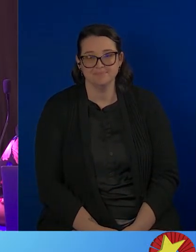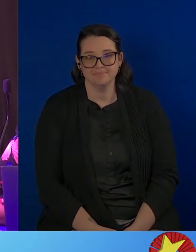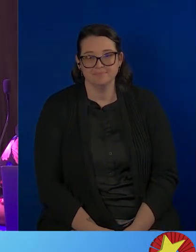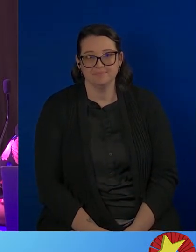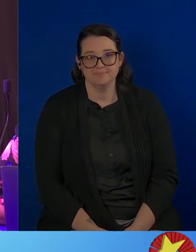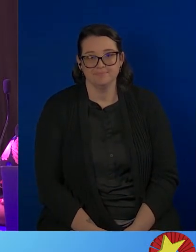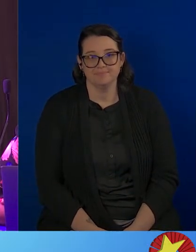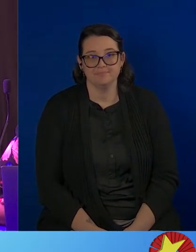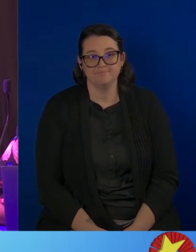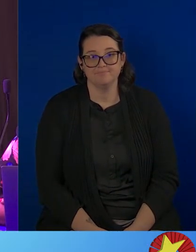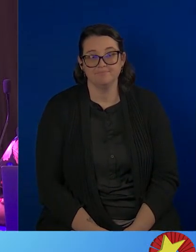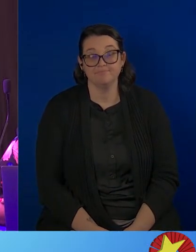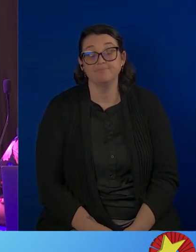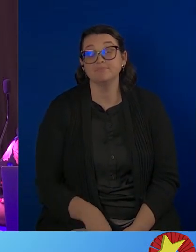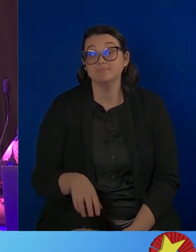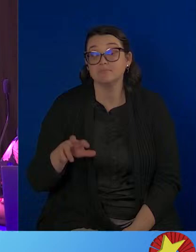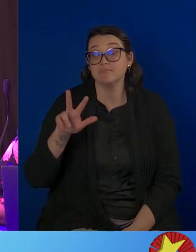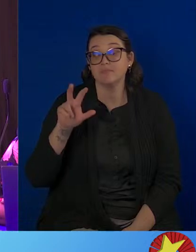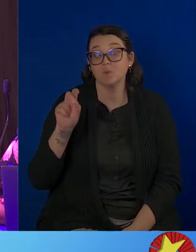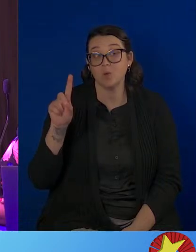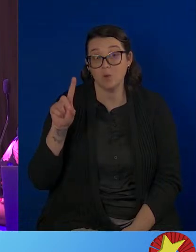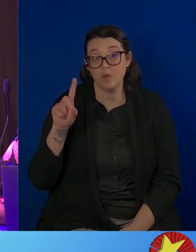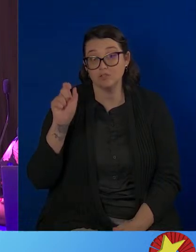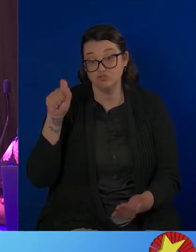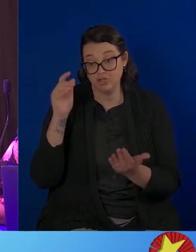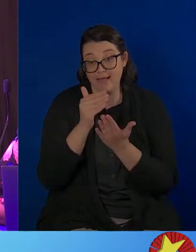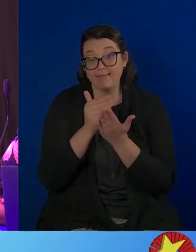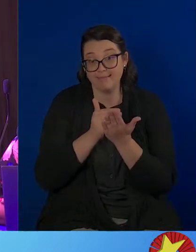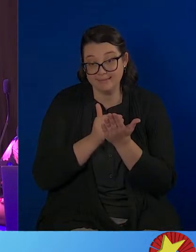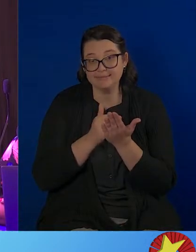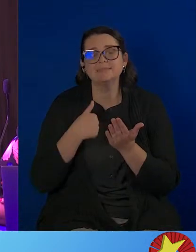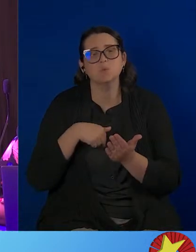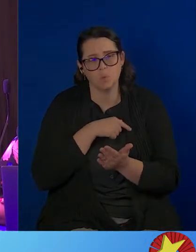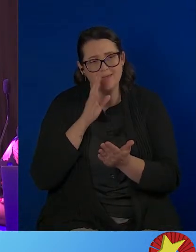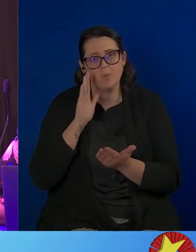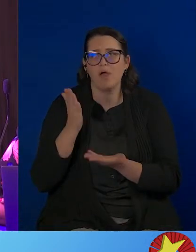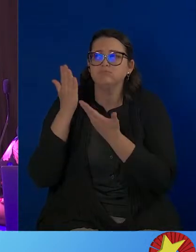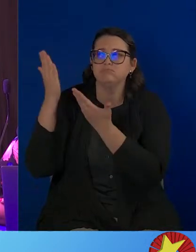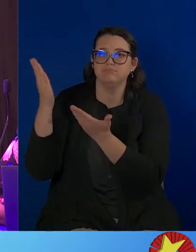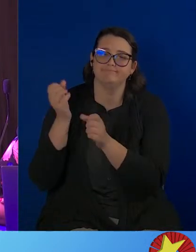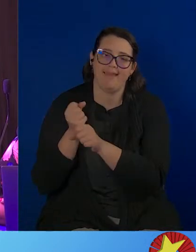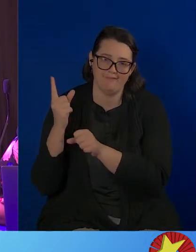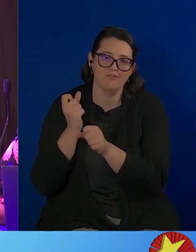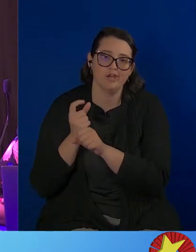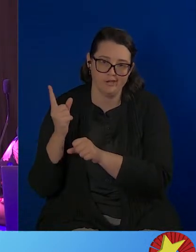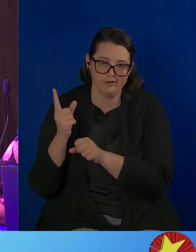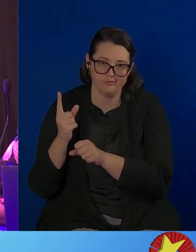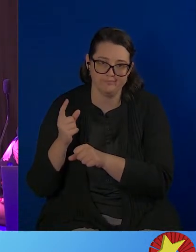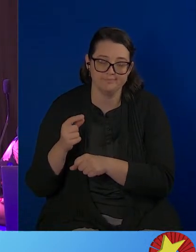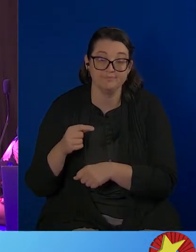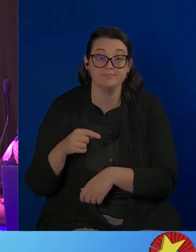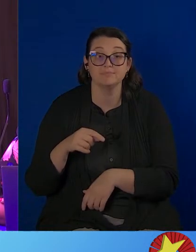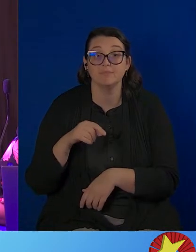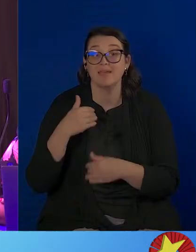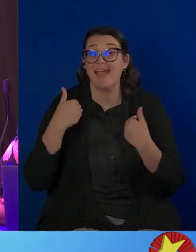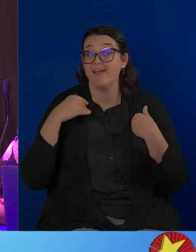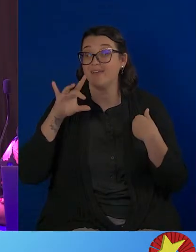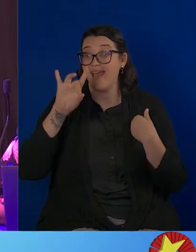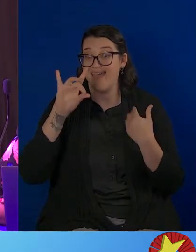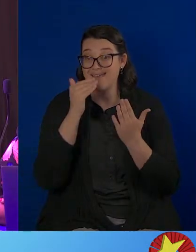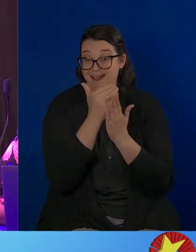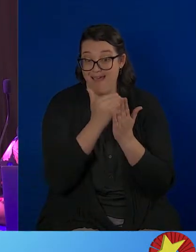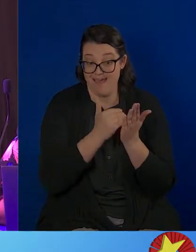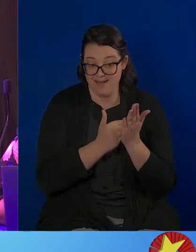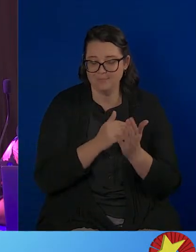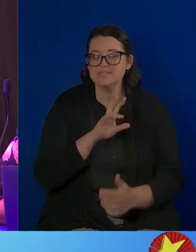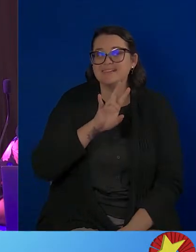The 301 checklist is something we bring forward annually. 7 of the 8 items on the 301 checklist are the ones that you did